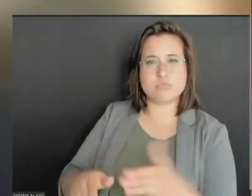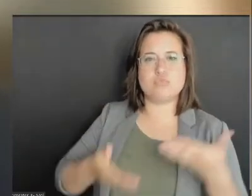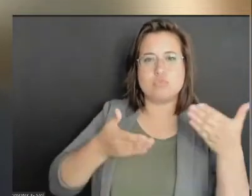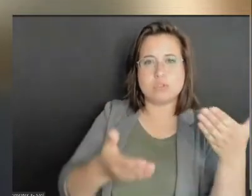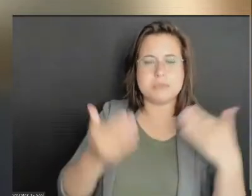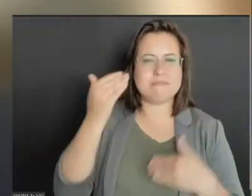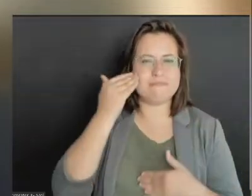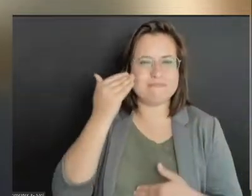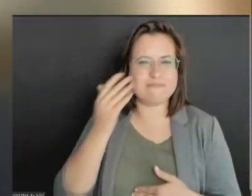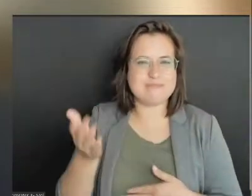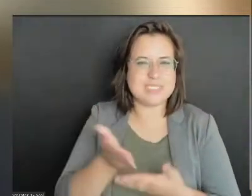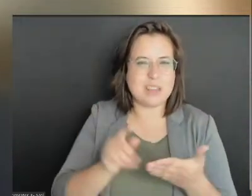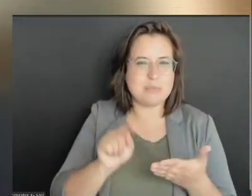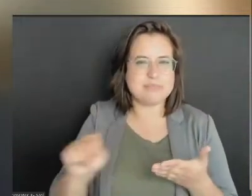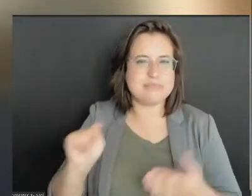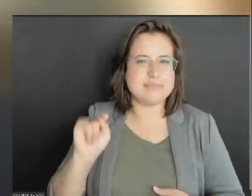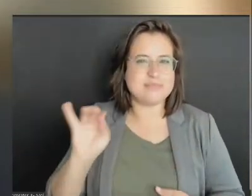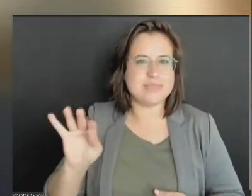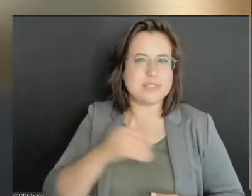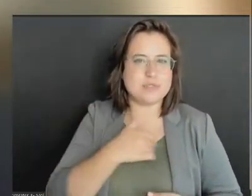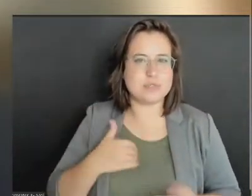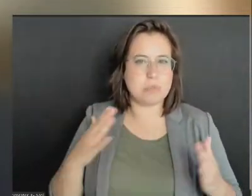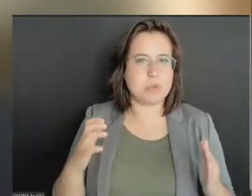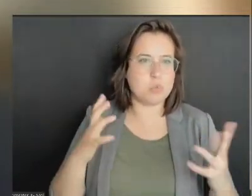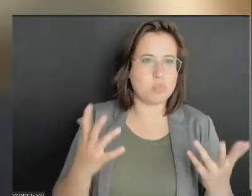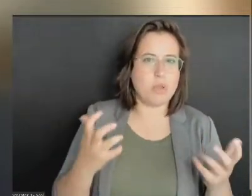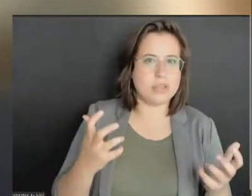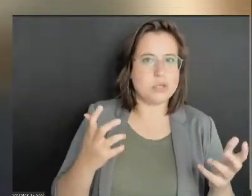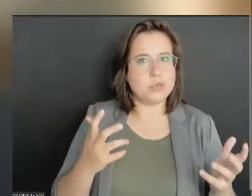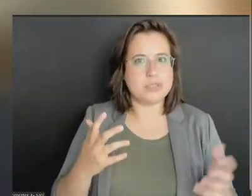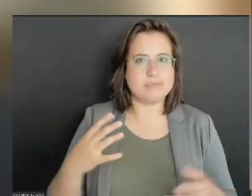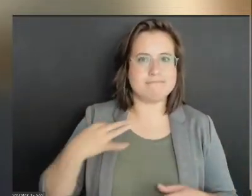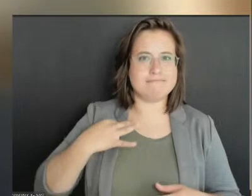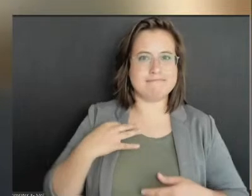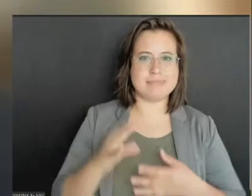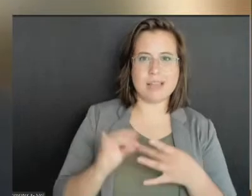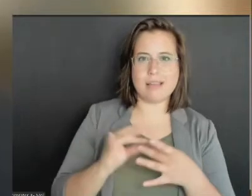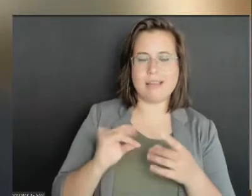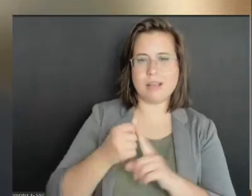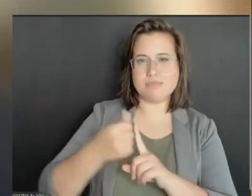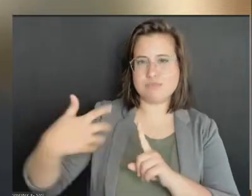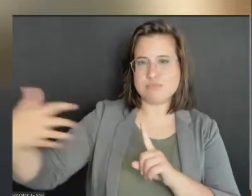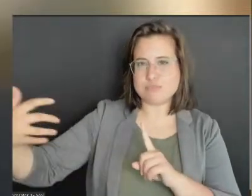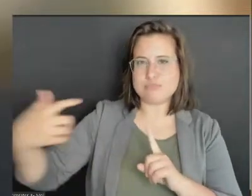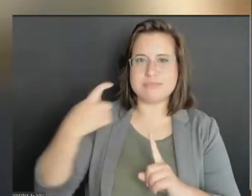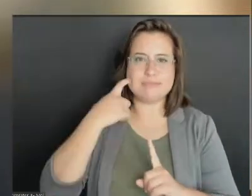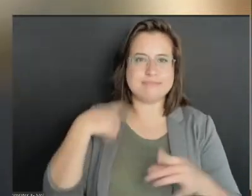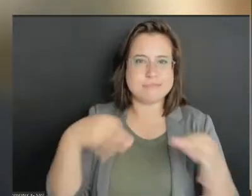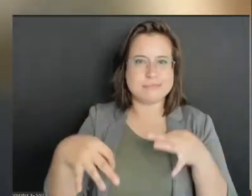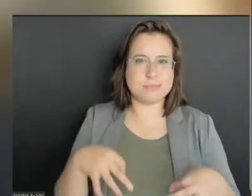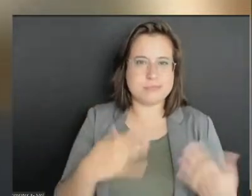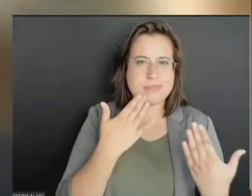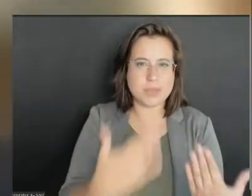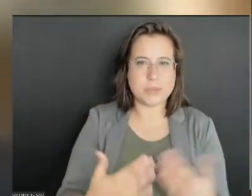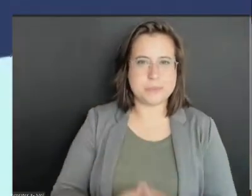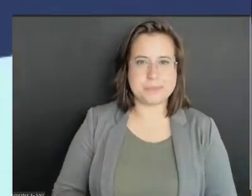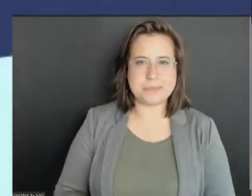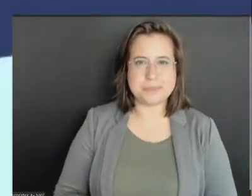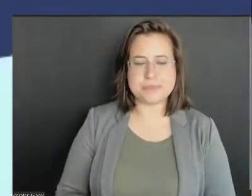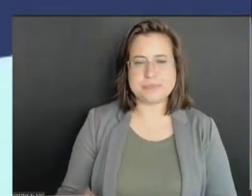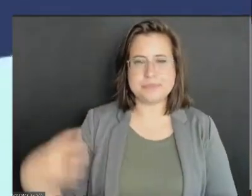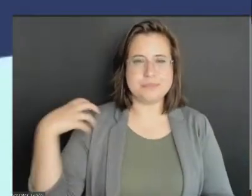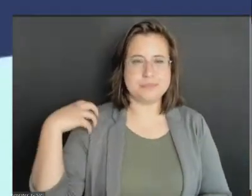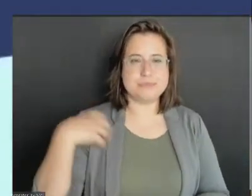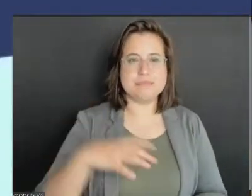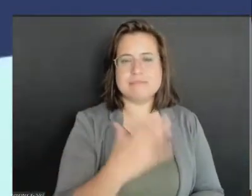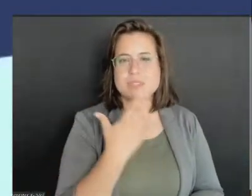of the task force are prepared to make comments on these to elaborate on what I've been able to share. So thank you very much, Madam Chair. Well, thank